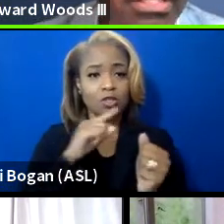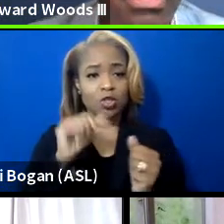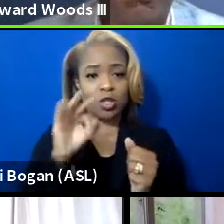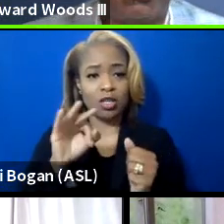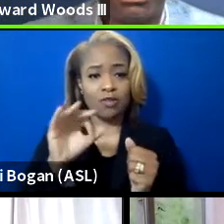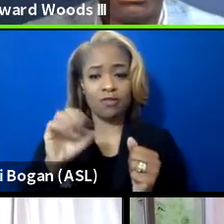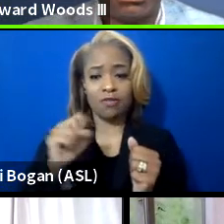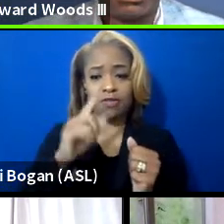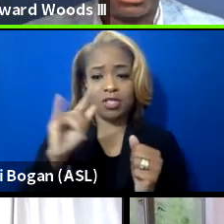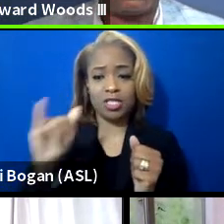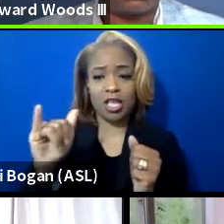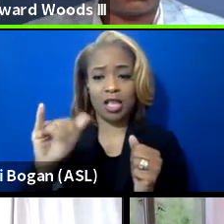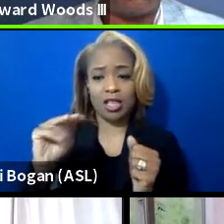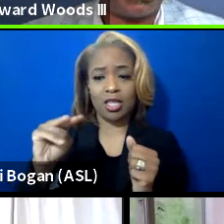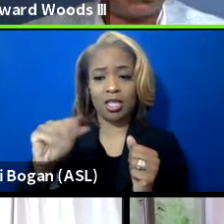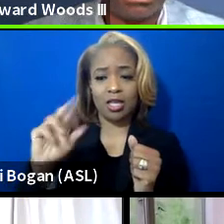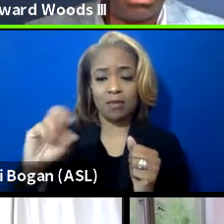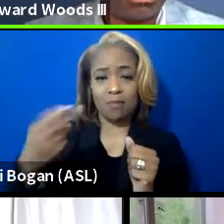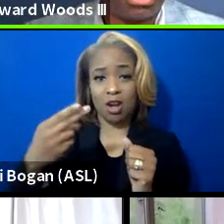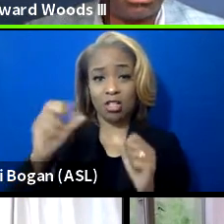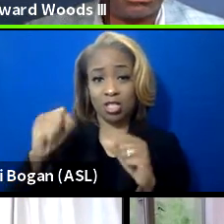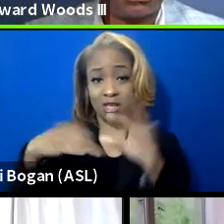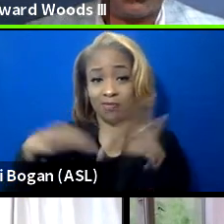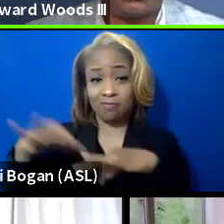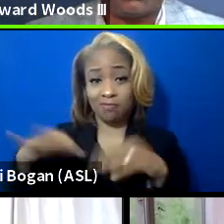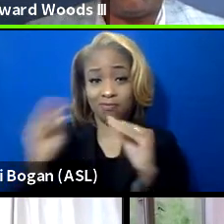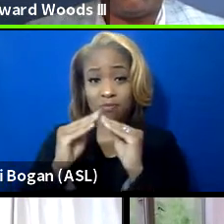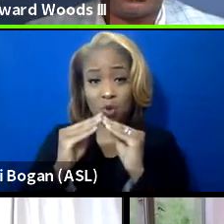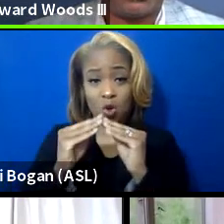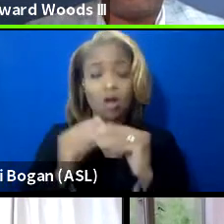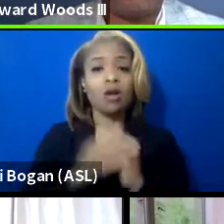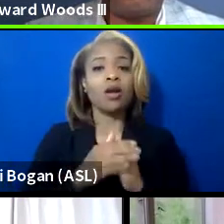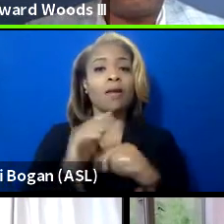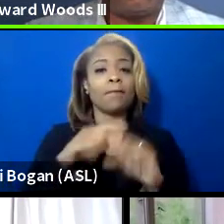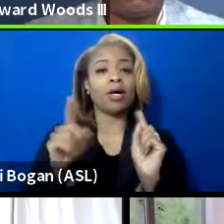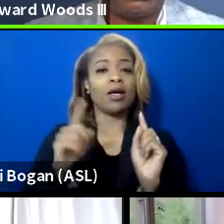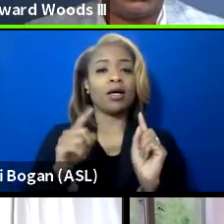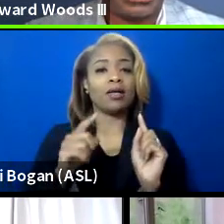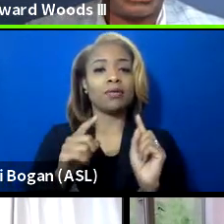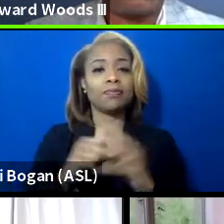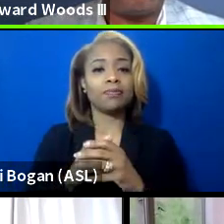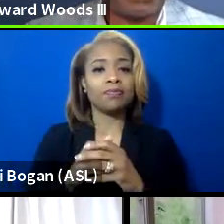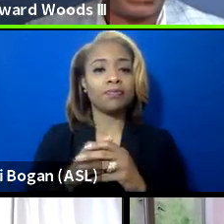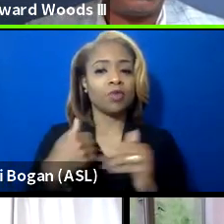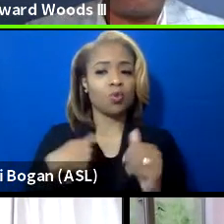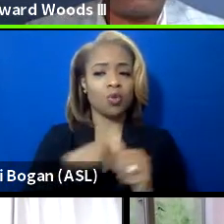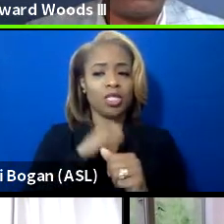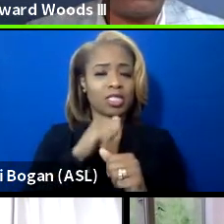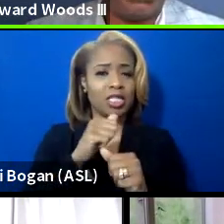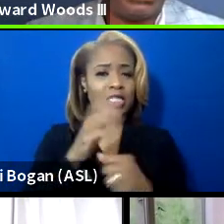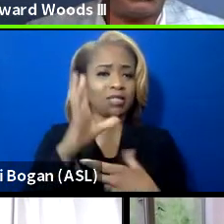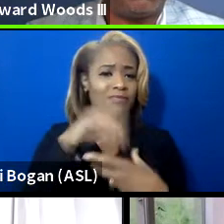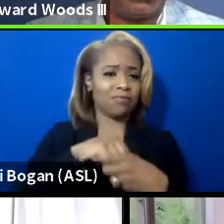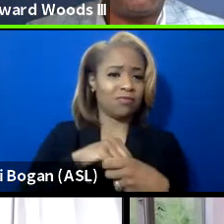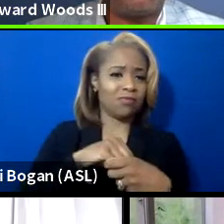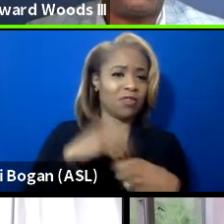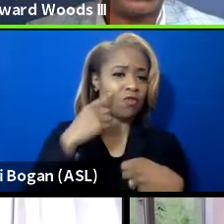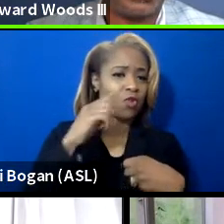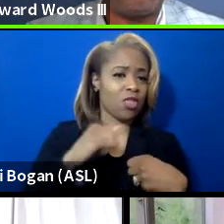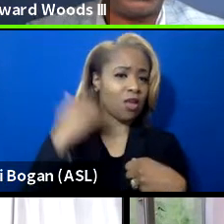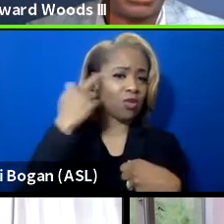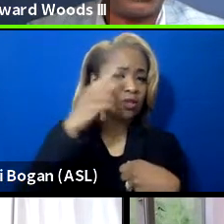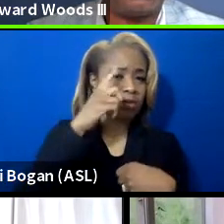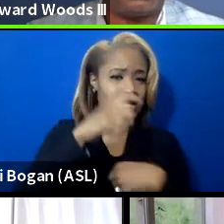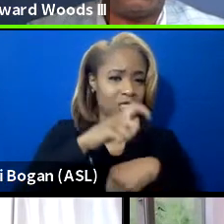Sally Marsh is in a position to kind of talk about some of those things, but we did not combine it for those reasons because